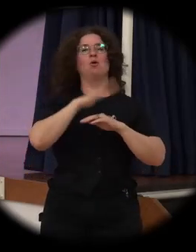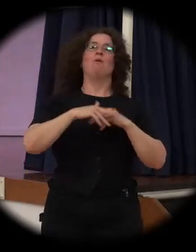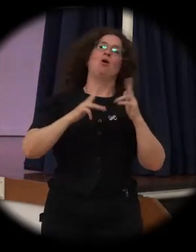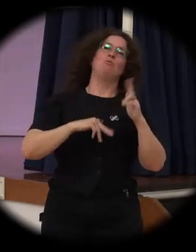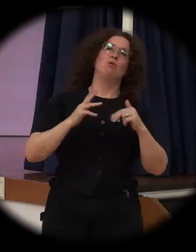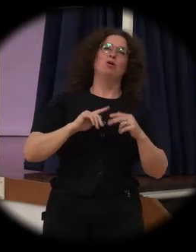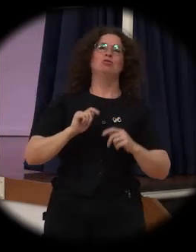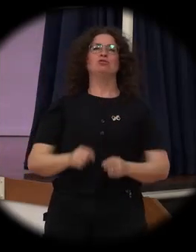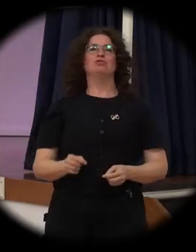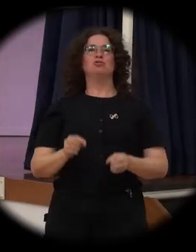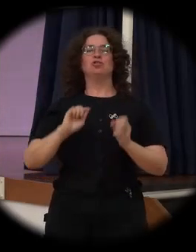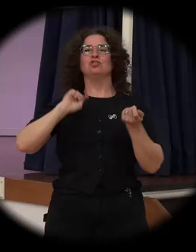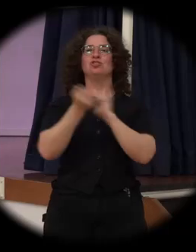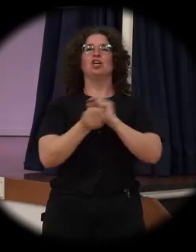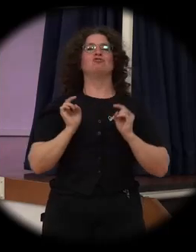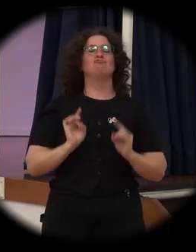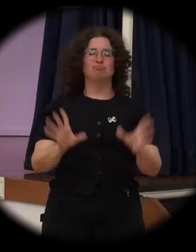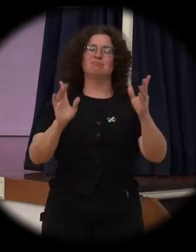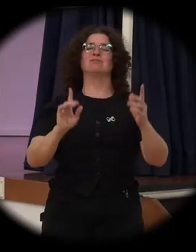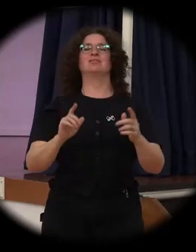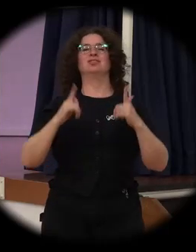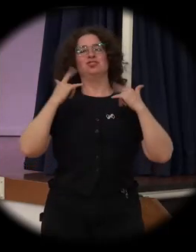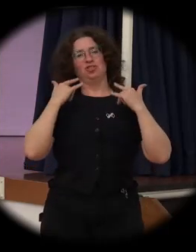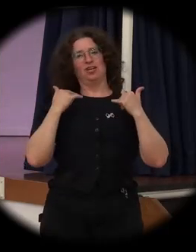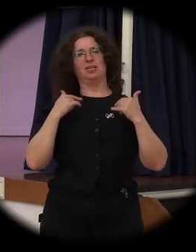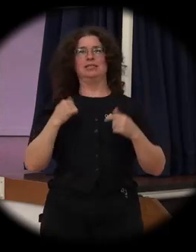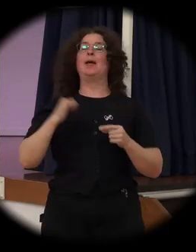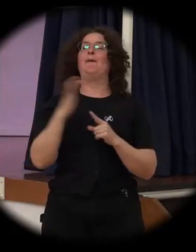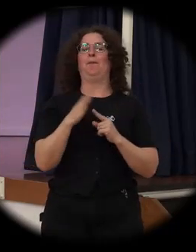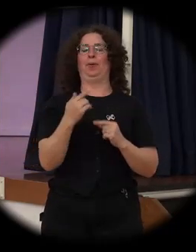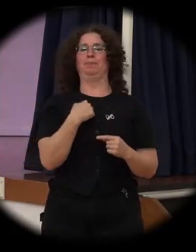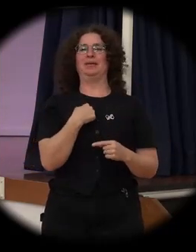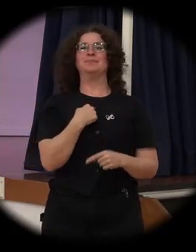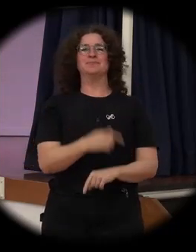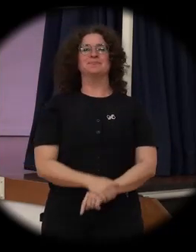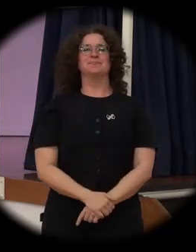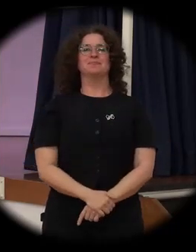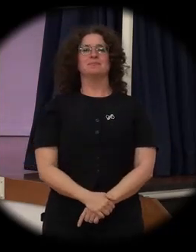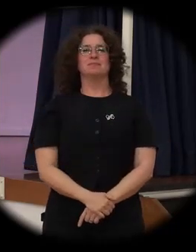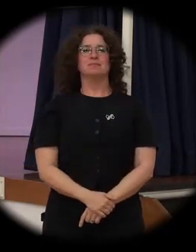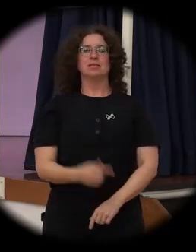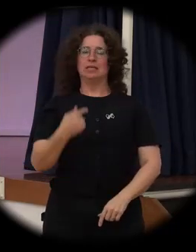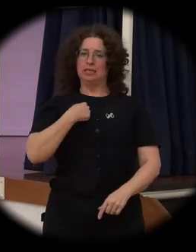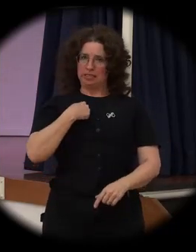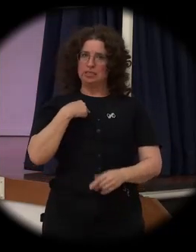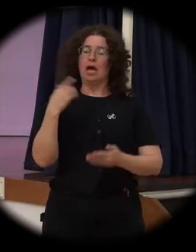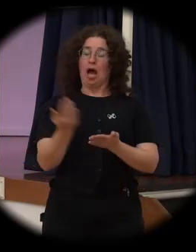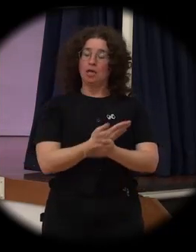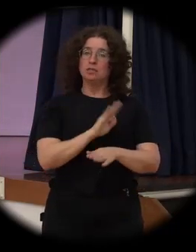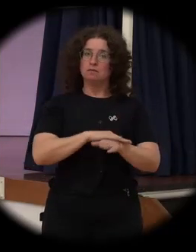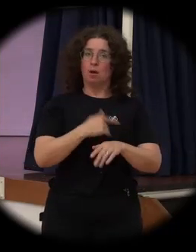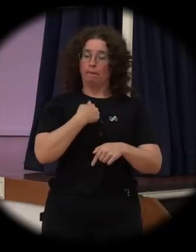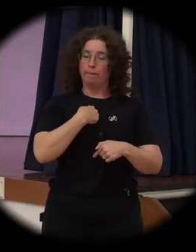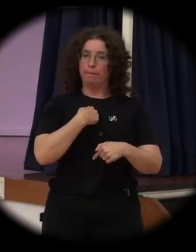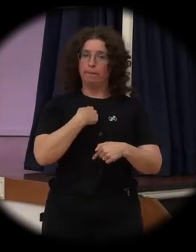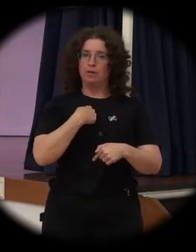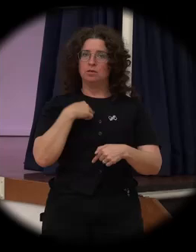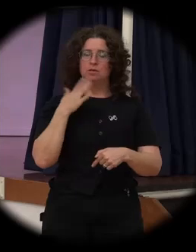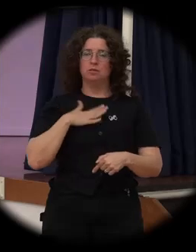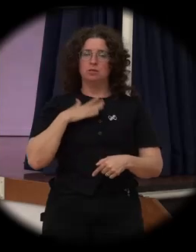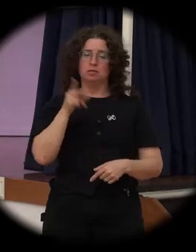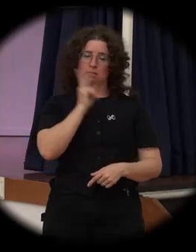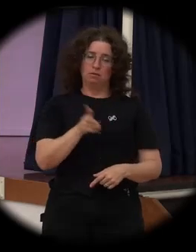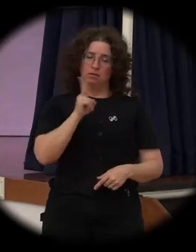push a change, it's ready for playtesting. And this is super important to me because it emphasizes that while I save a lot of time not needing to be the one to